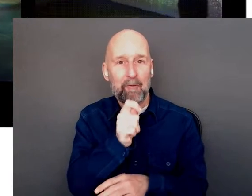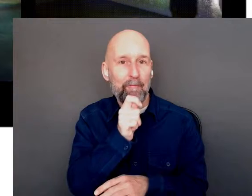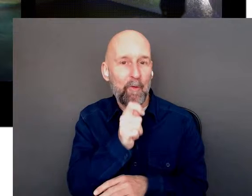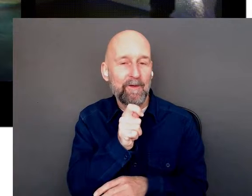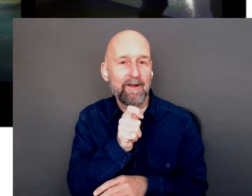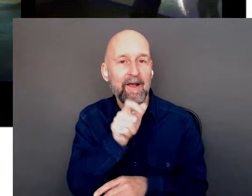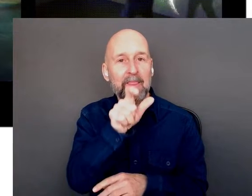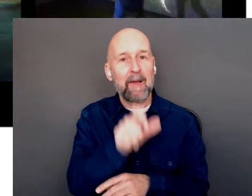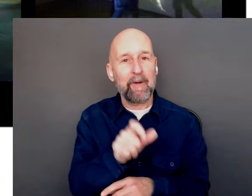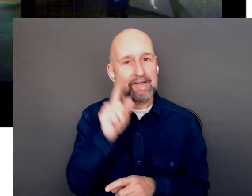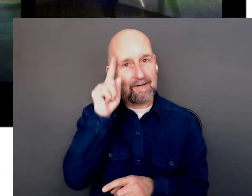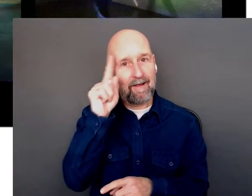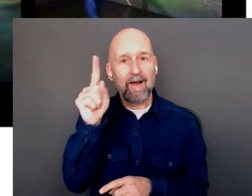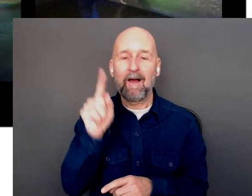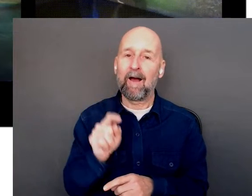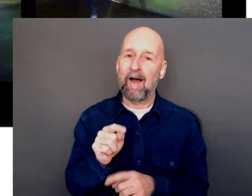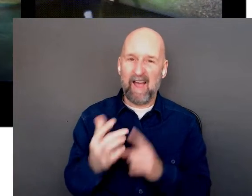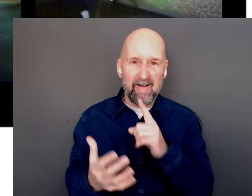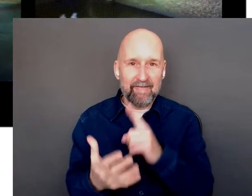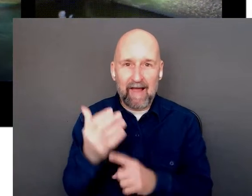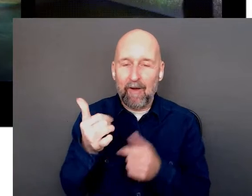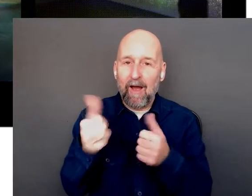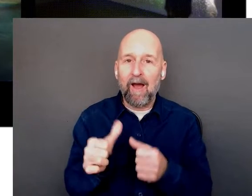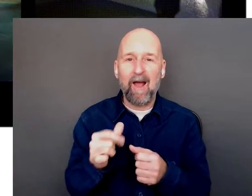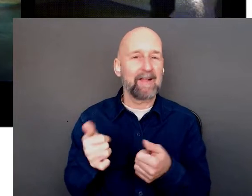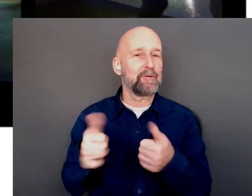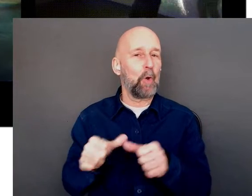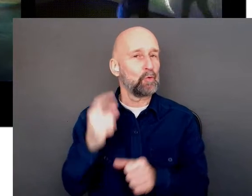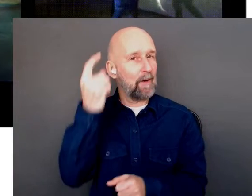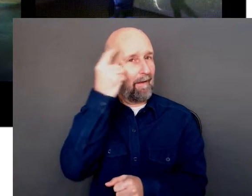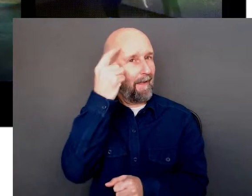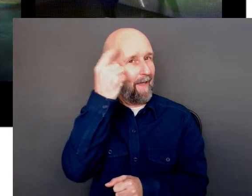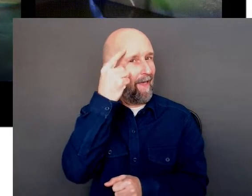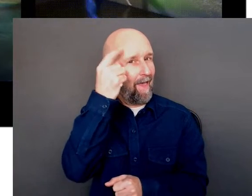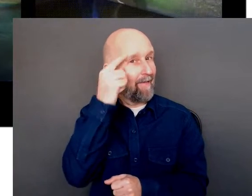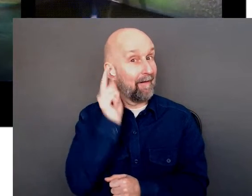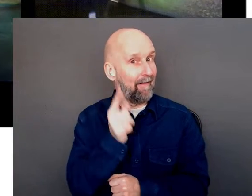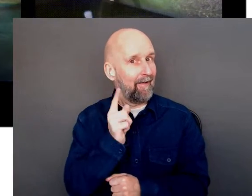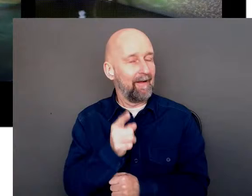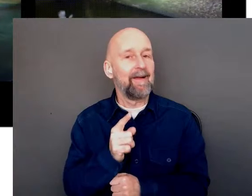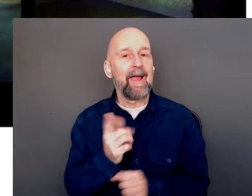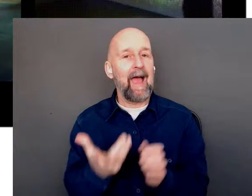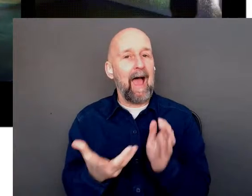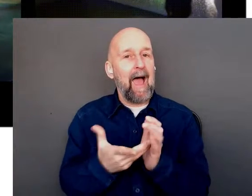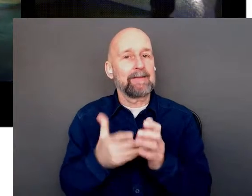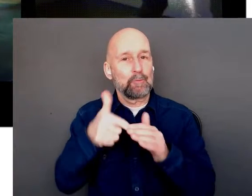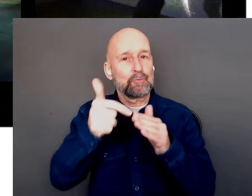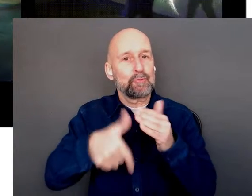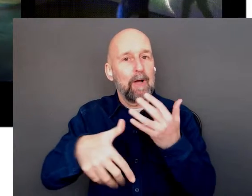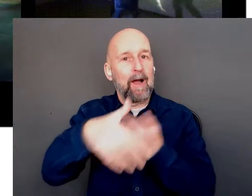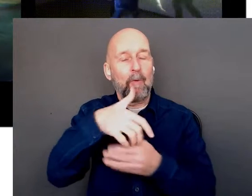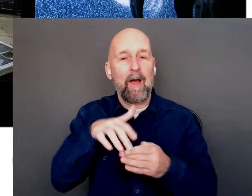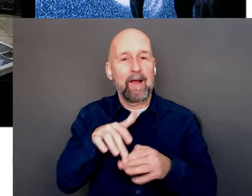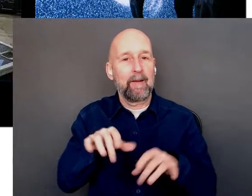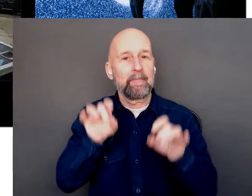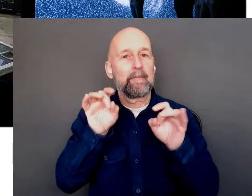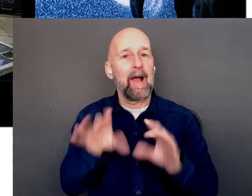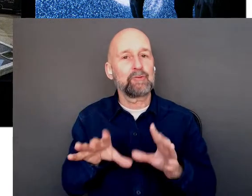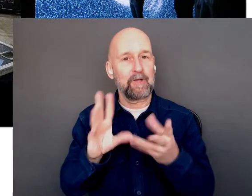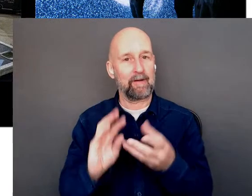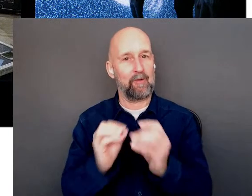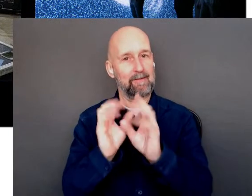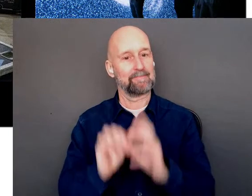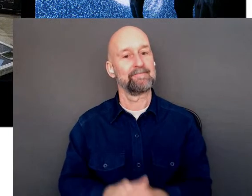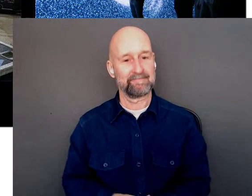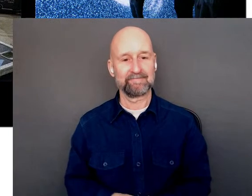happy that they have found maybe a solution in their head. It adds a little bit more to the magic touch of these works.